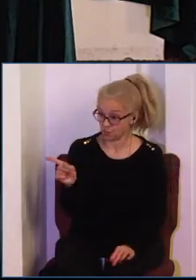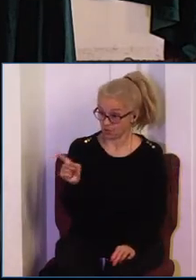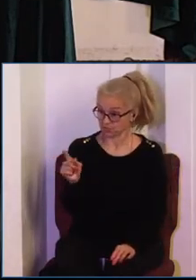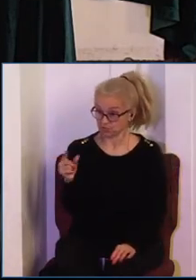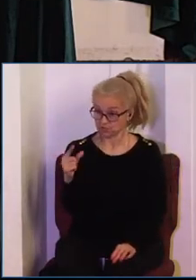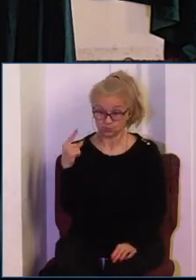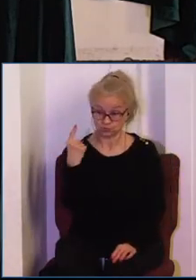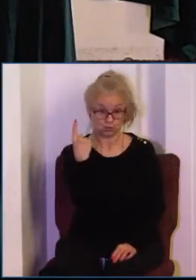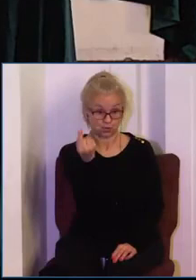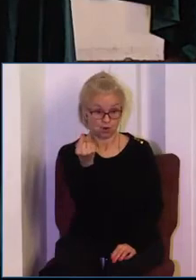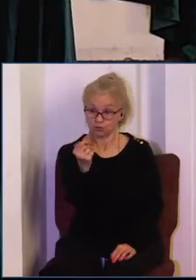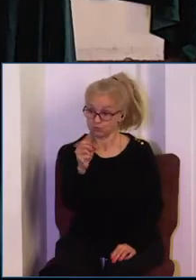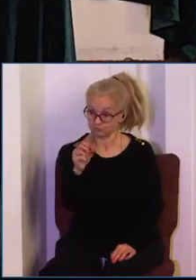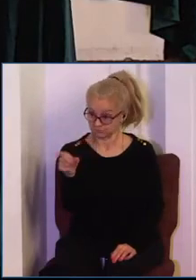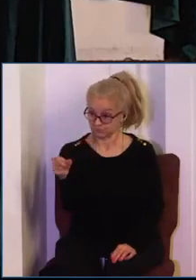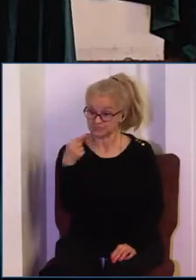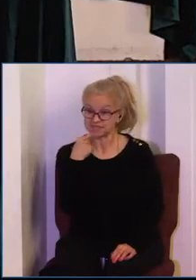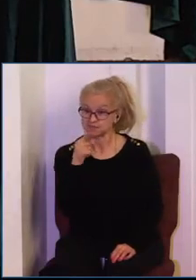Ruth said.